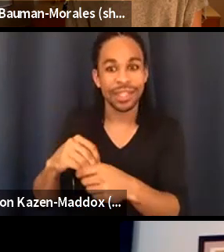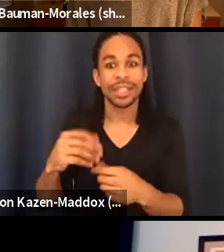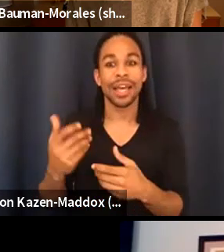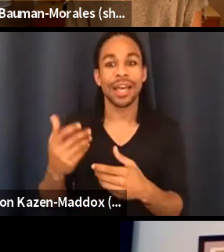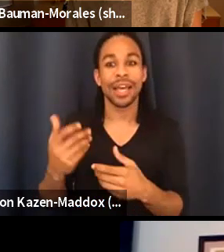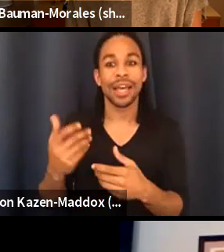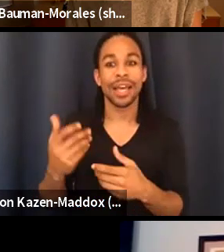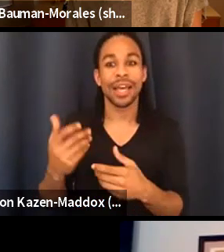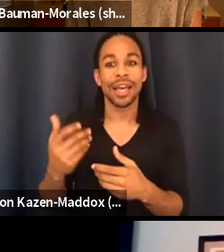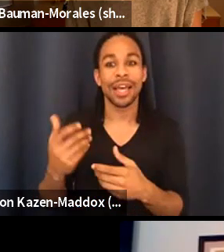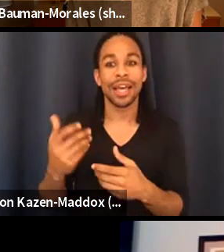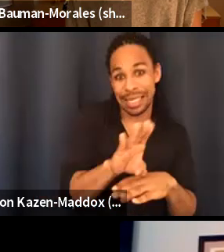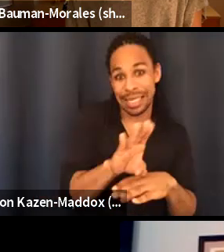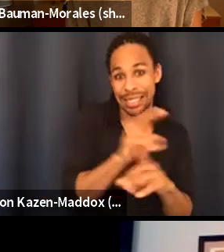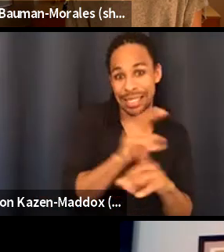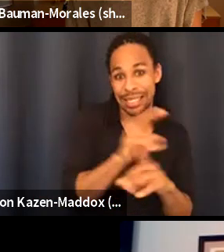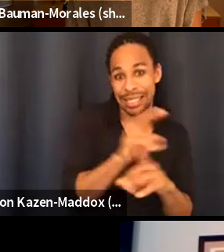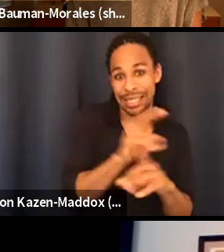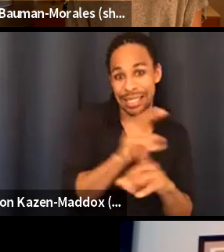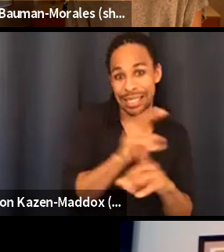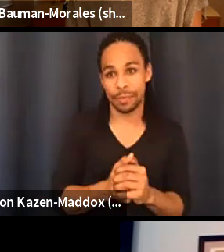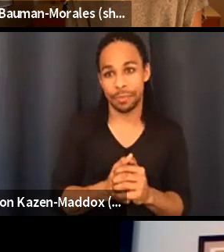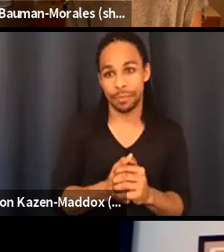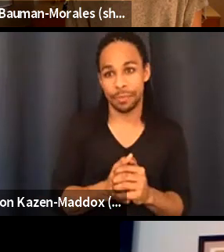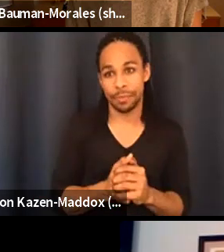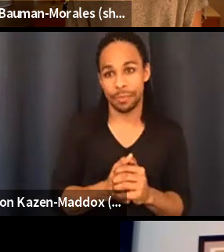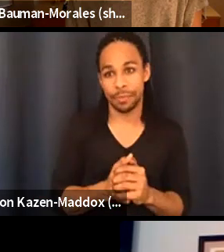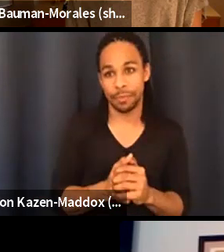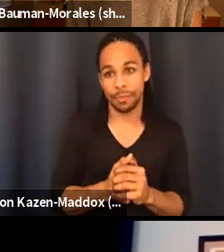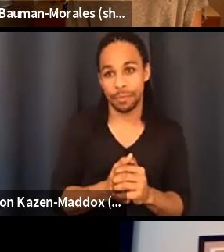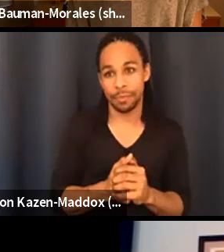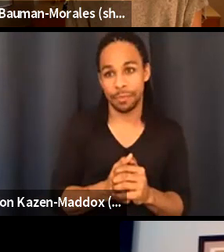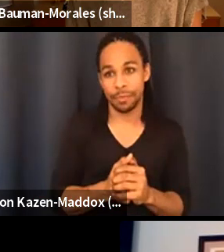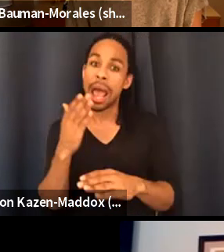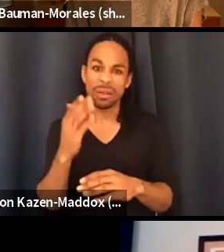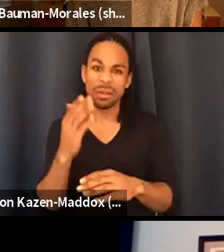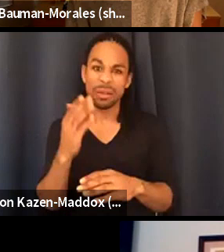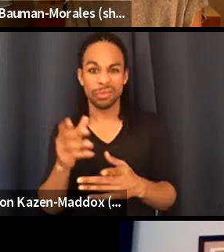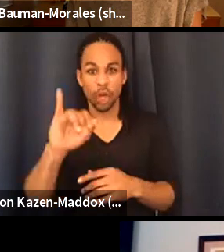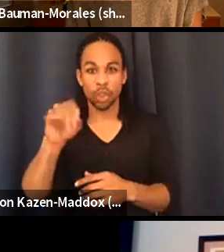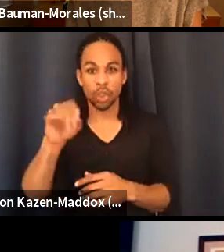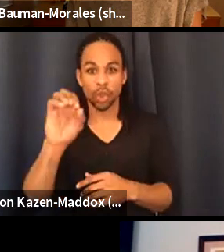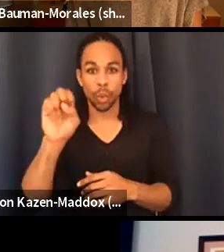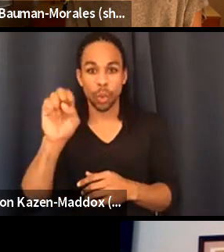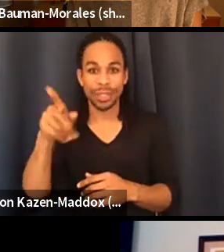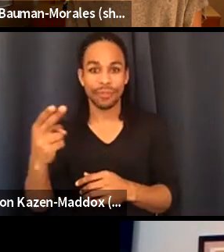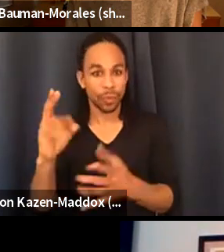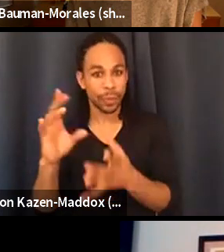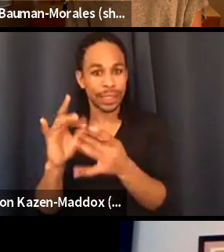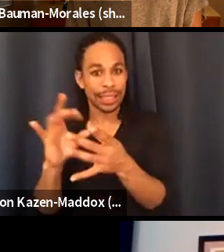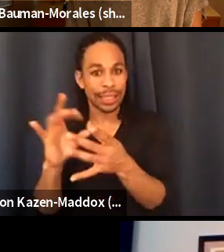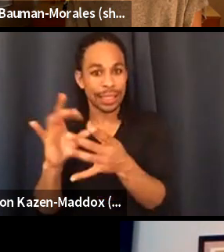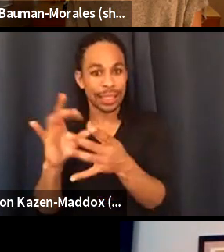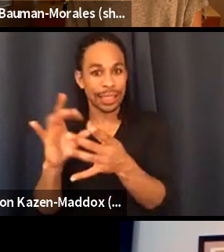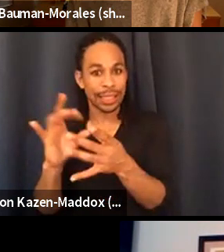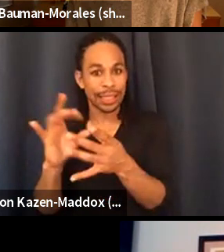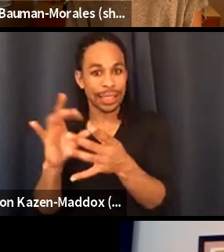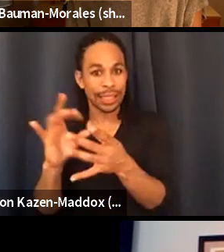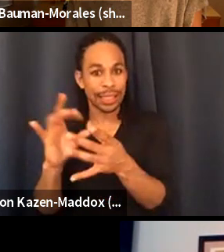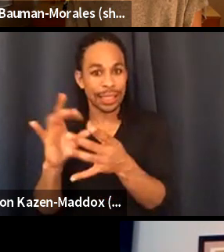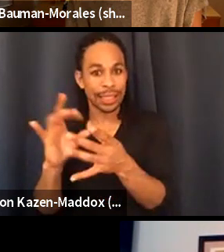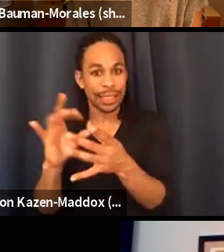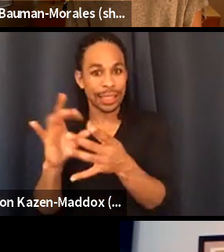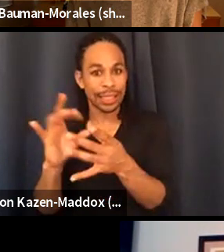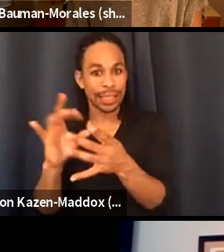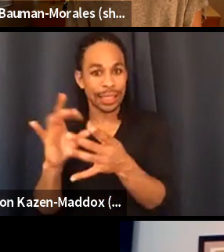often I don't think artists are given a chance to weigh in on their own destiny. So whether it's cancellation, whether